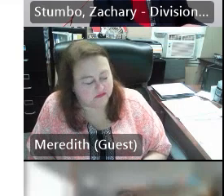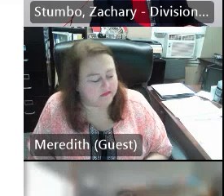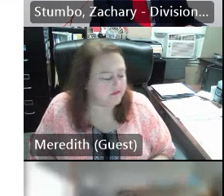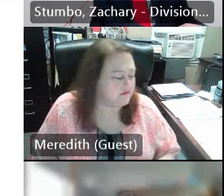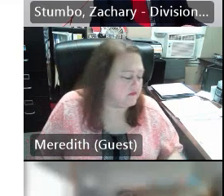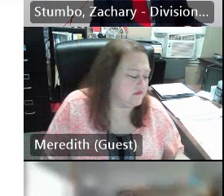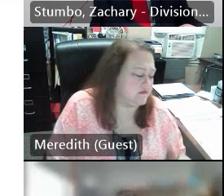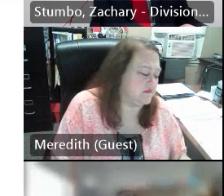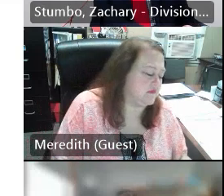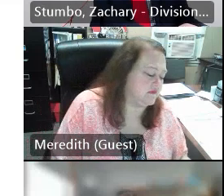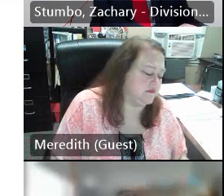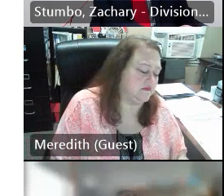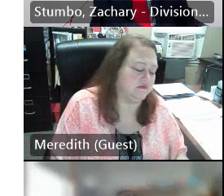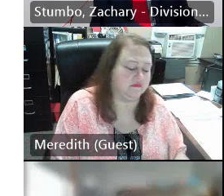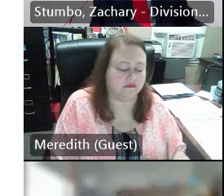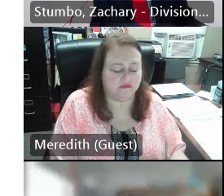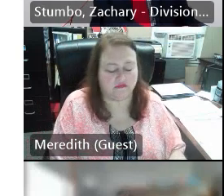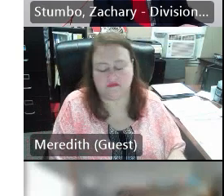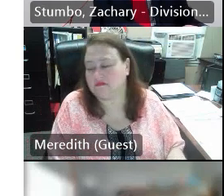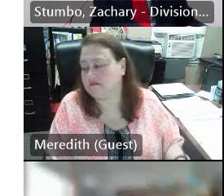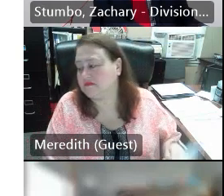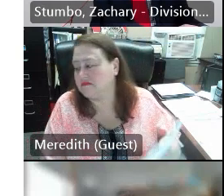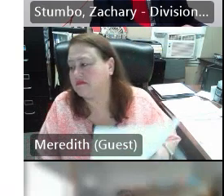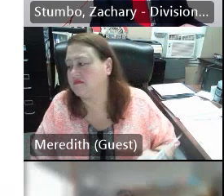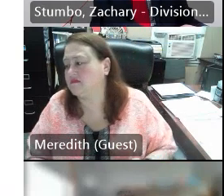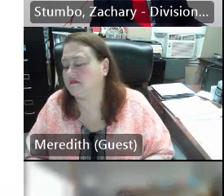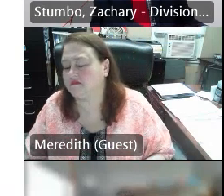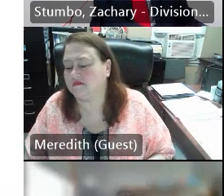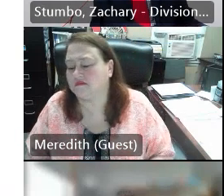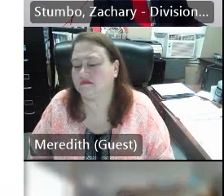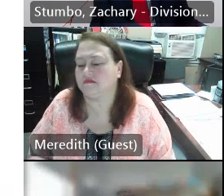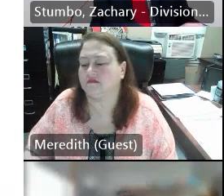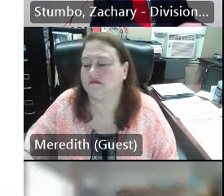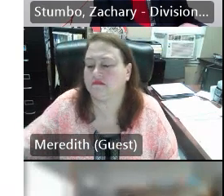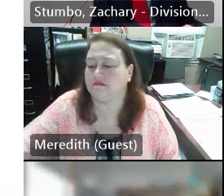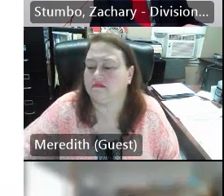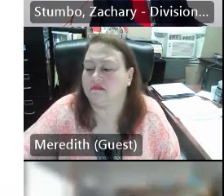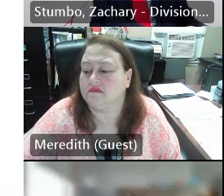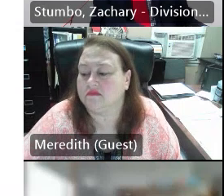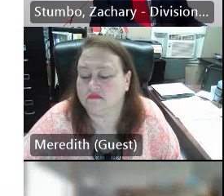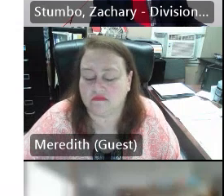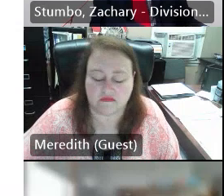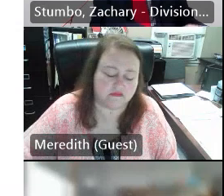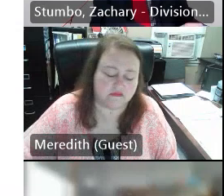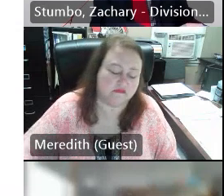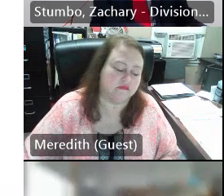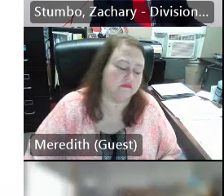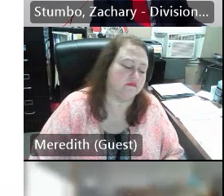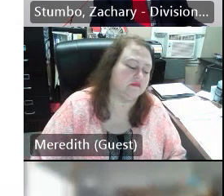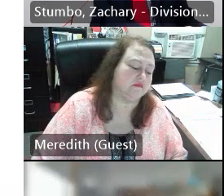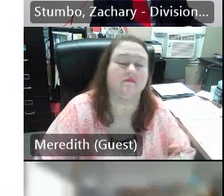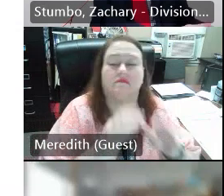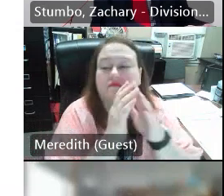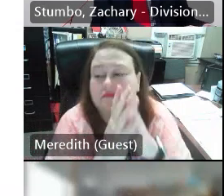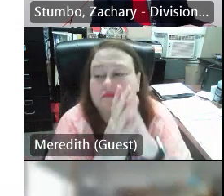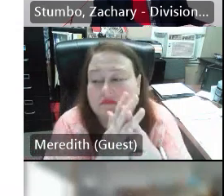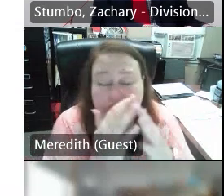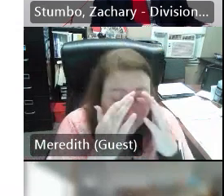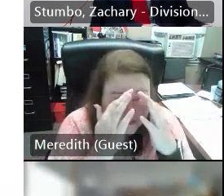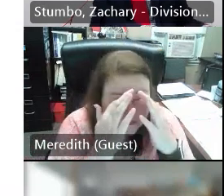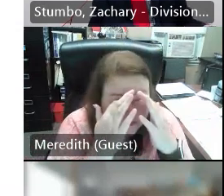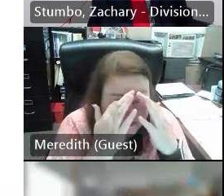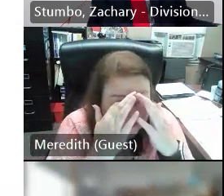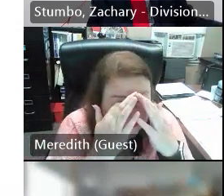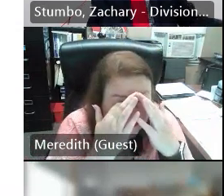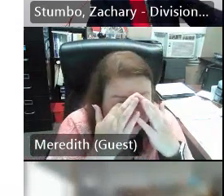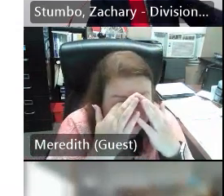important when thinking through kind of that short-term temporary emergency housing piece, as well as the store cards. There is a